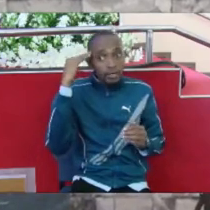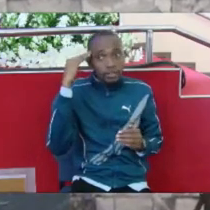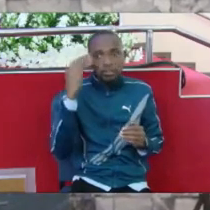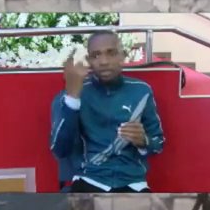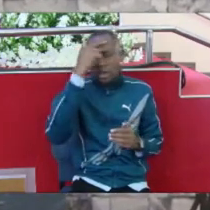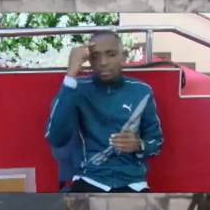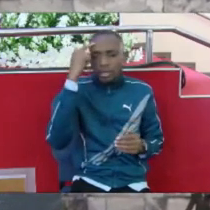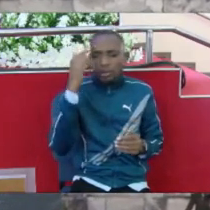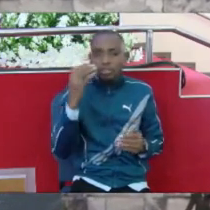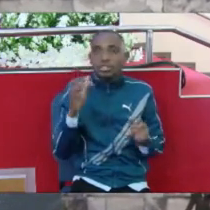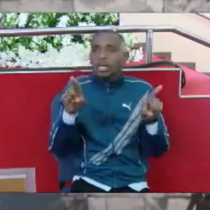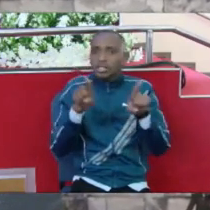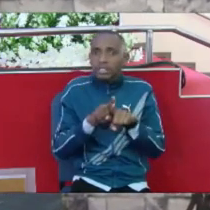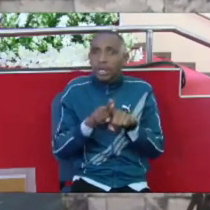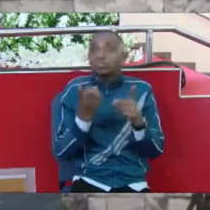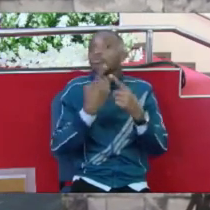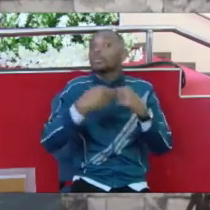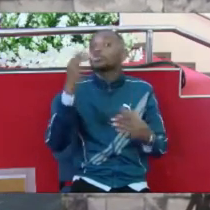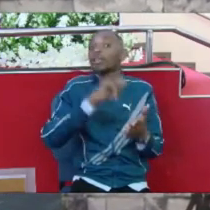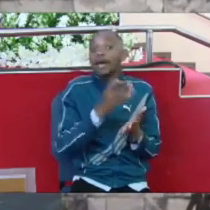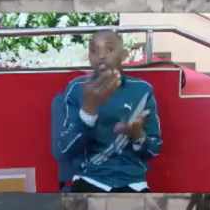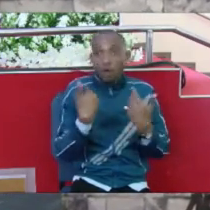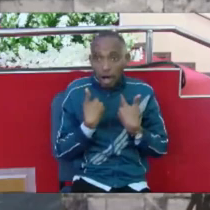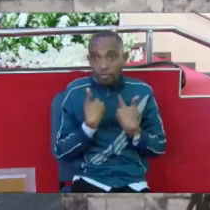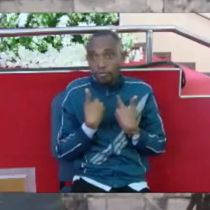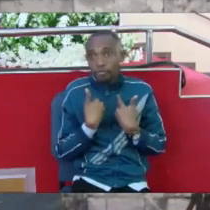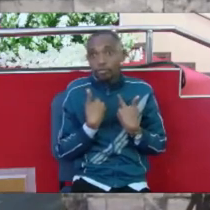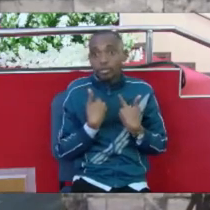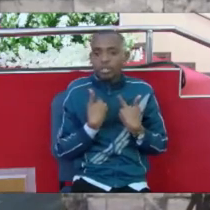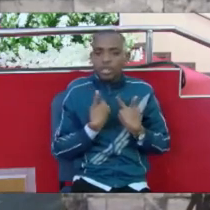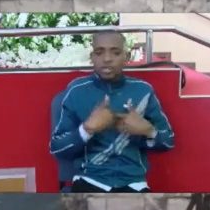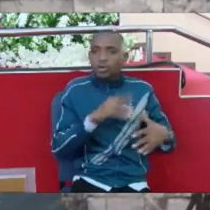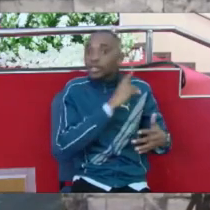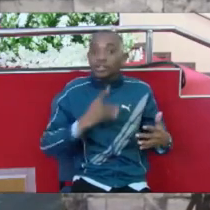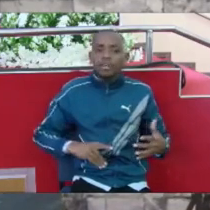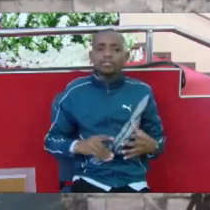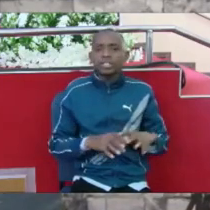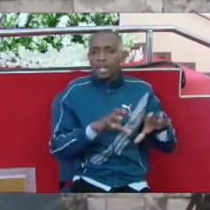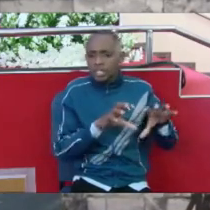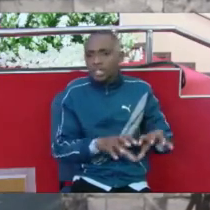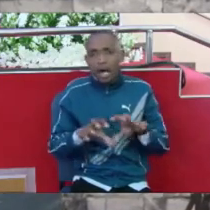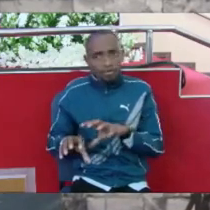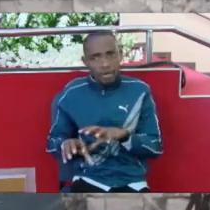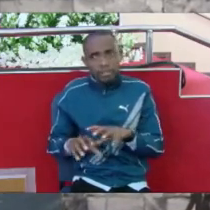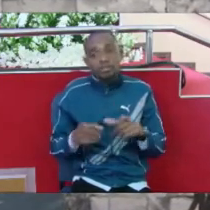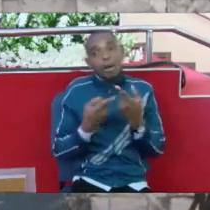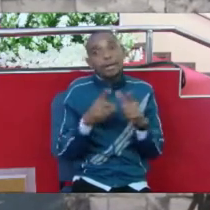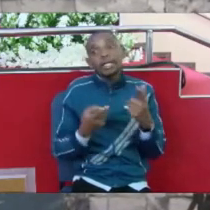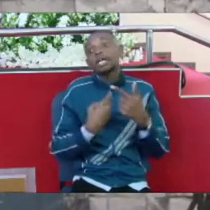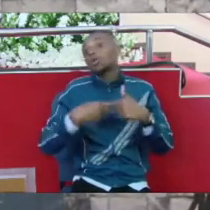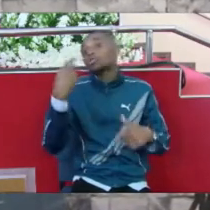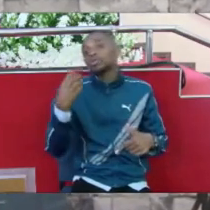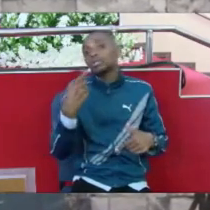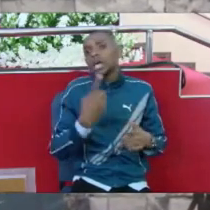Because even with that victory, he endured some very great failures. And it